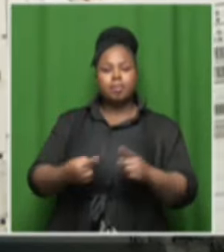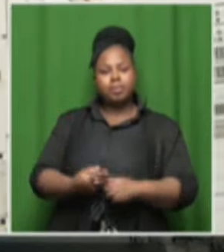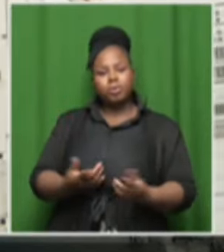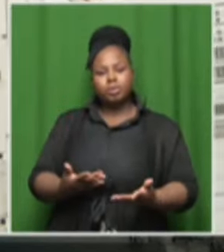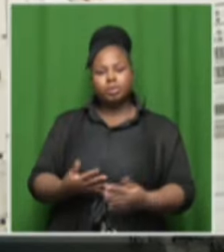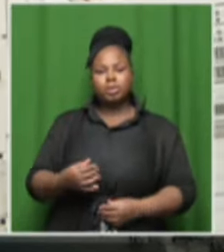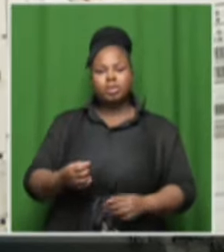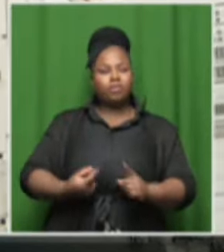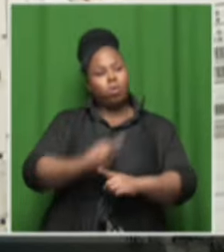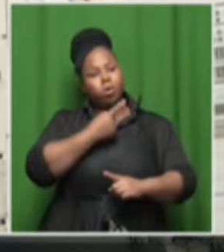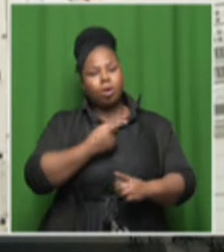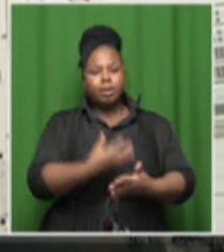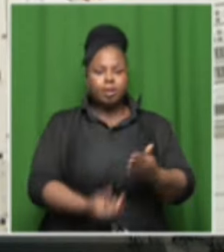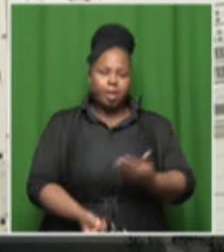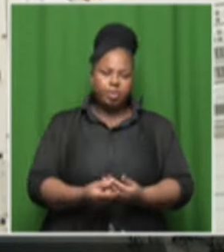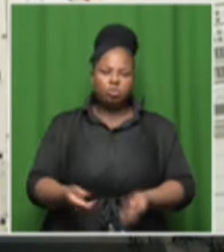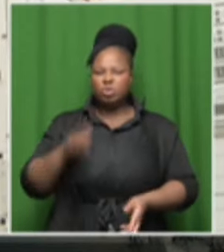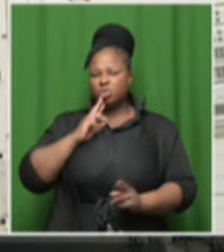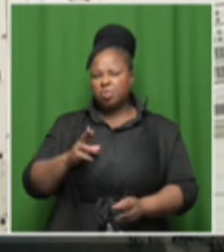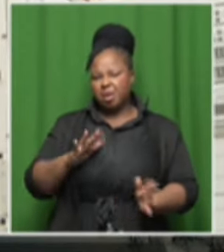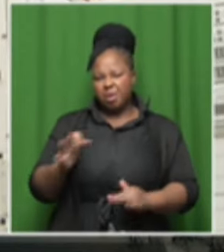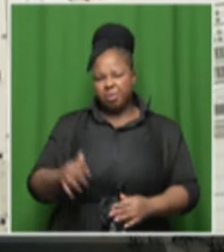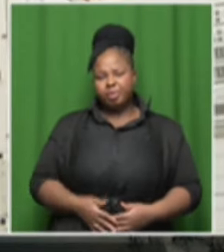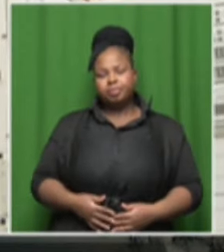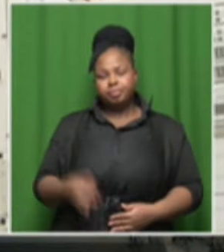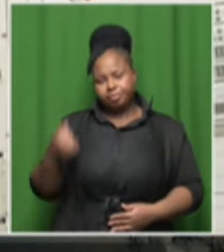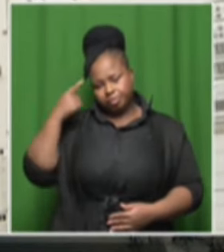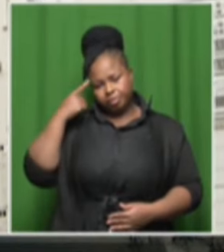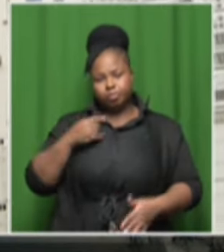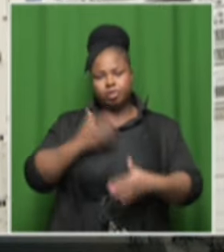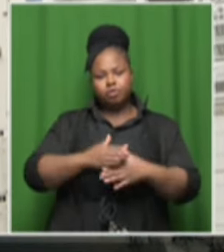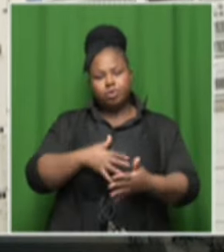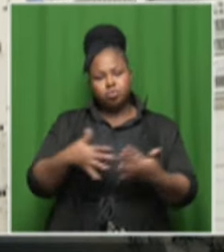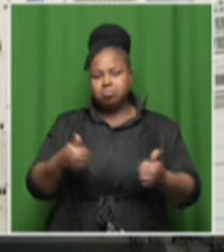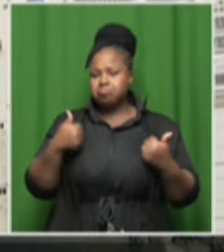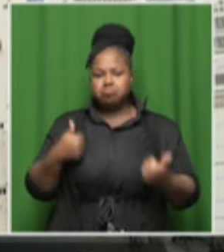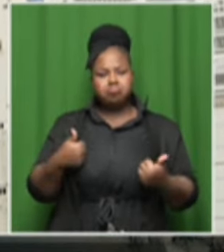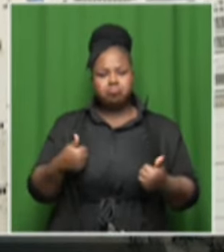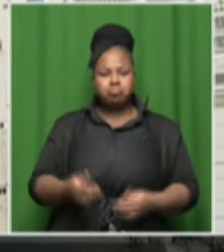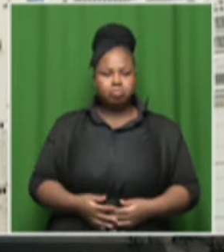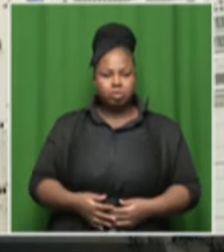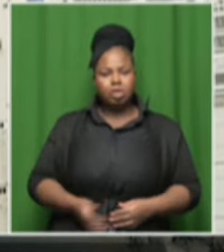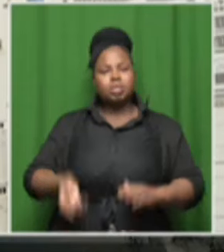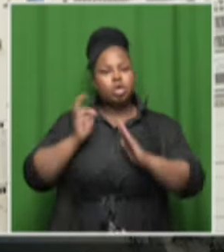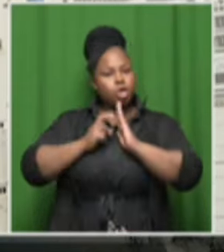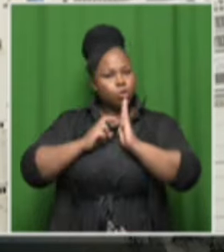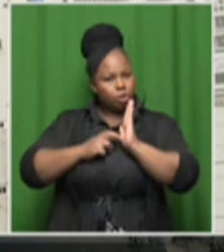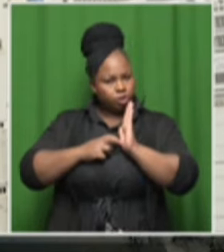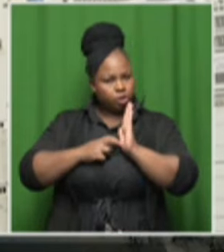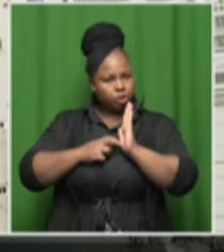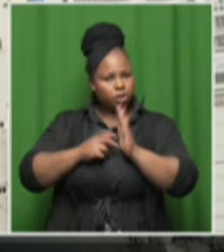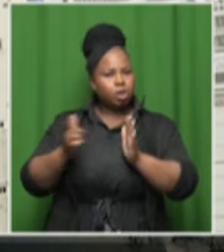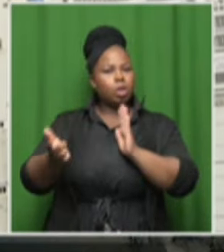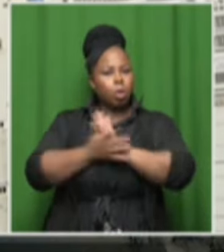should be reported. So I think as a country, we have a reasonably robust framework to deal with regulation. I think what needs